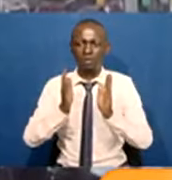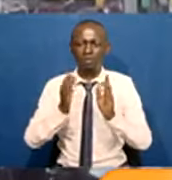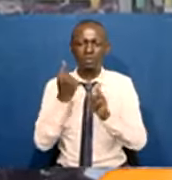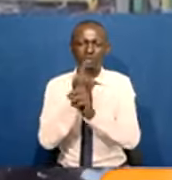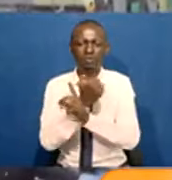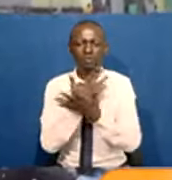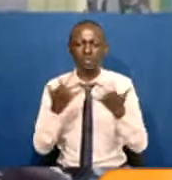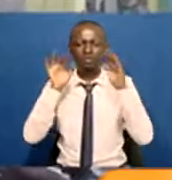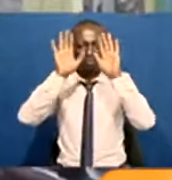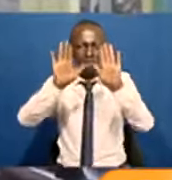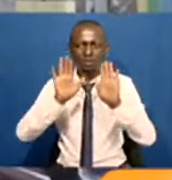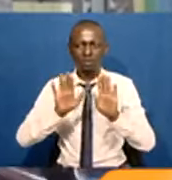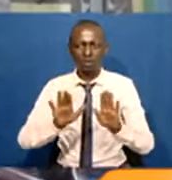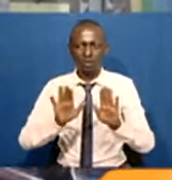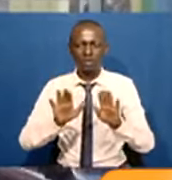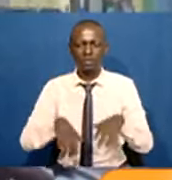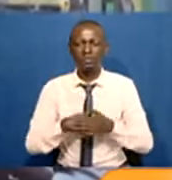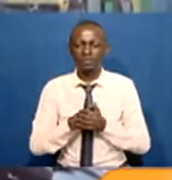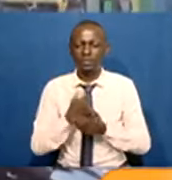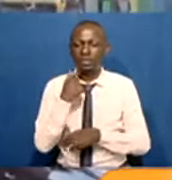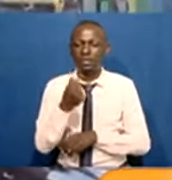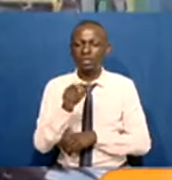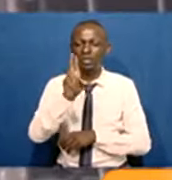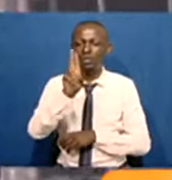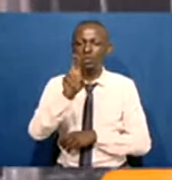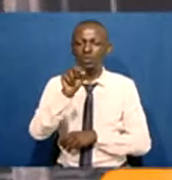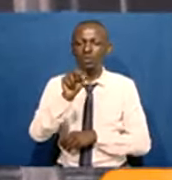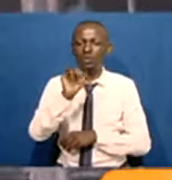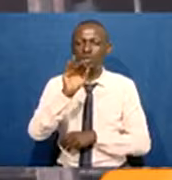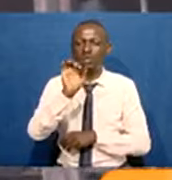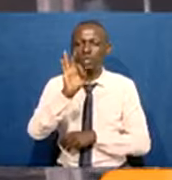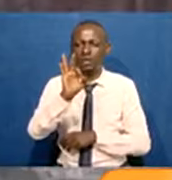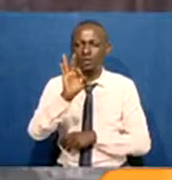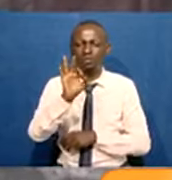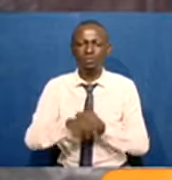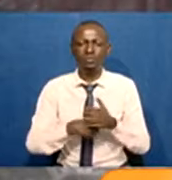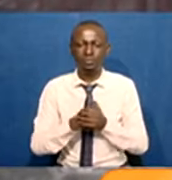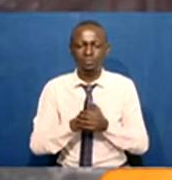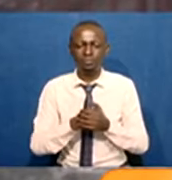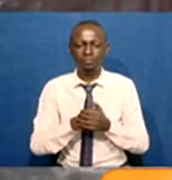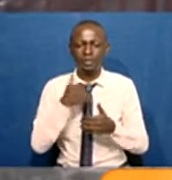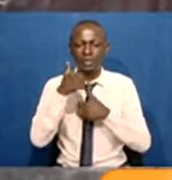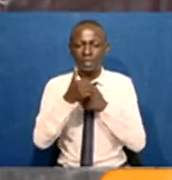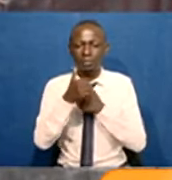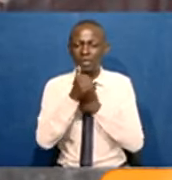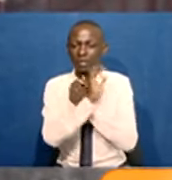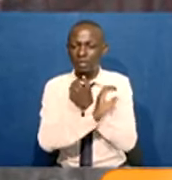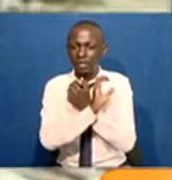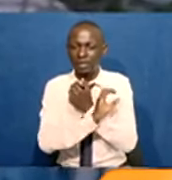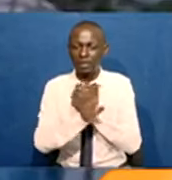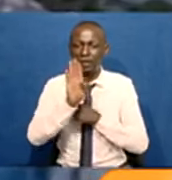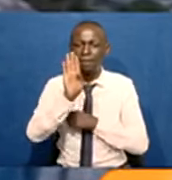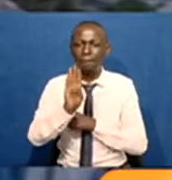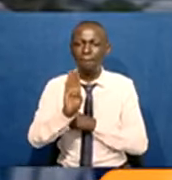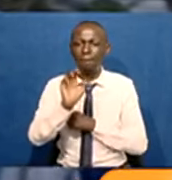critical supplies, aid agency UNICEF said in a statement. The neighboring Caribbean nation of the Bahamas says it has taken significant